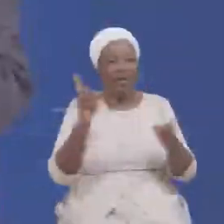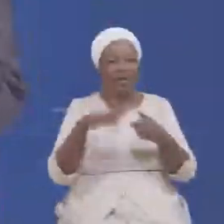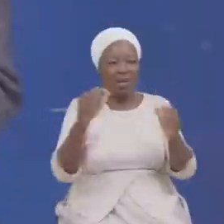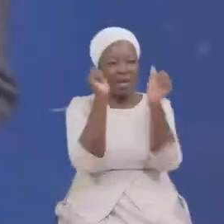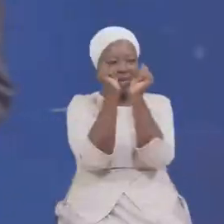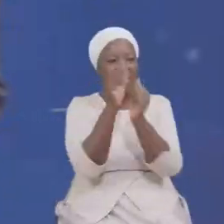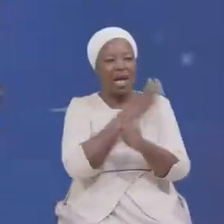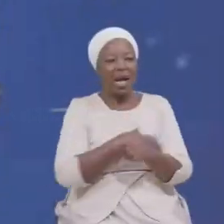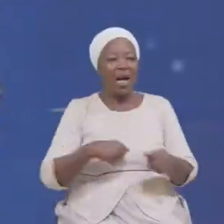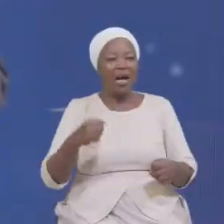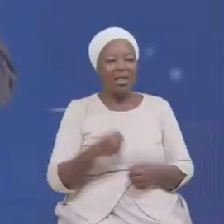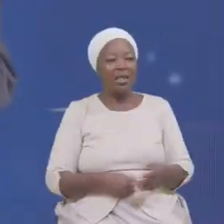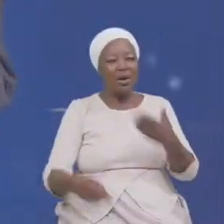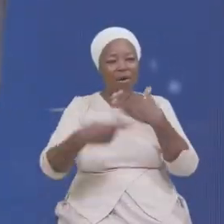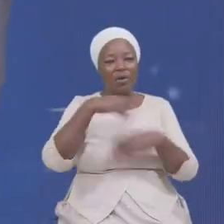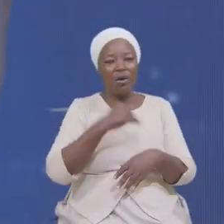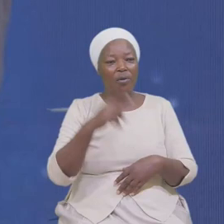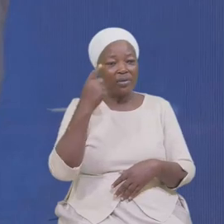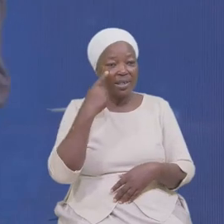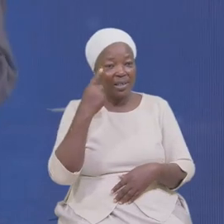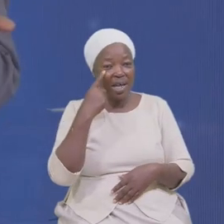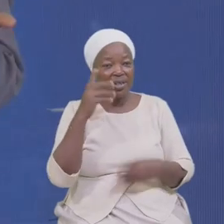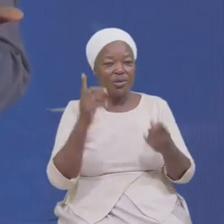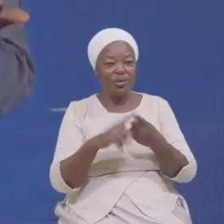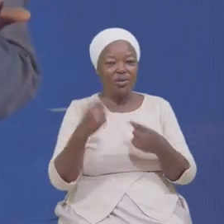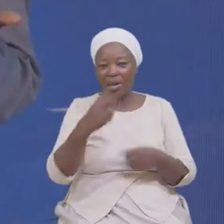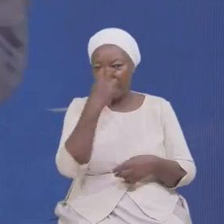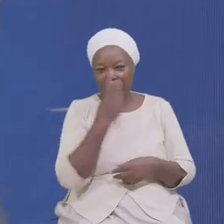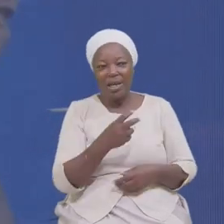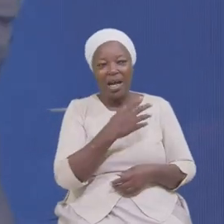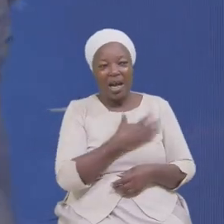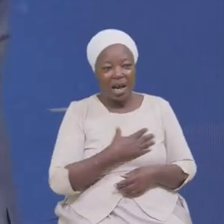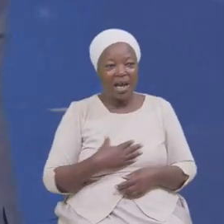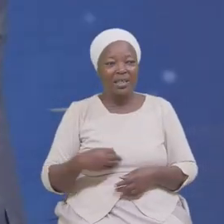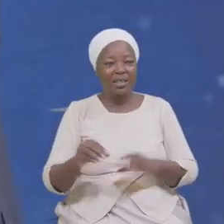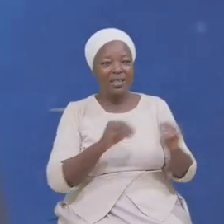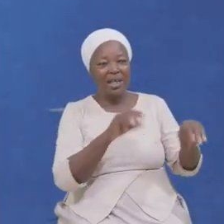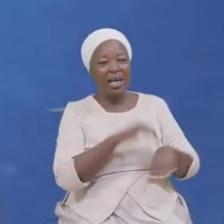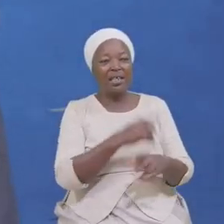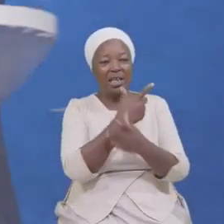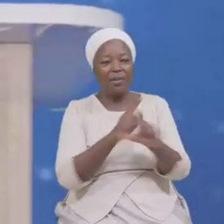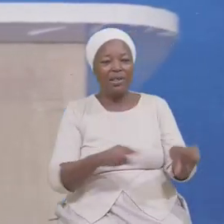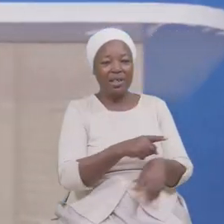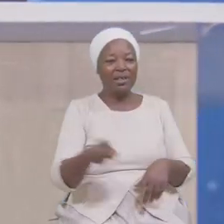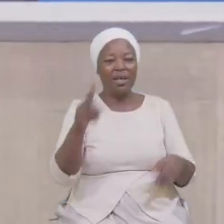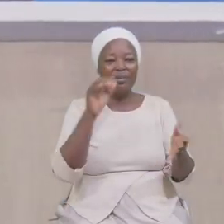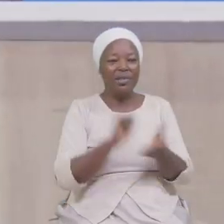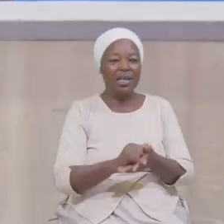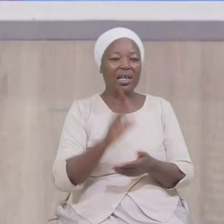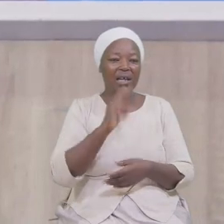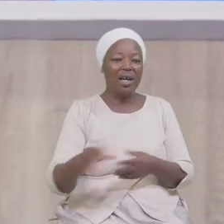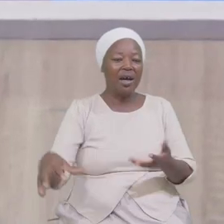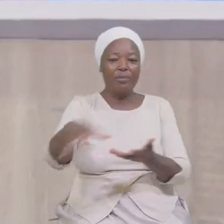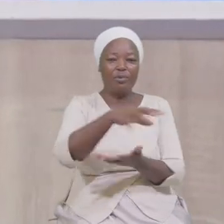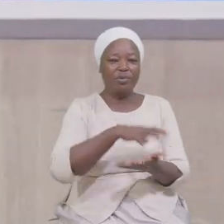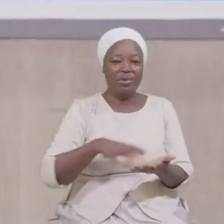and recovering of sight to the blind and to set at liberty them that are